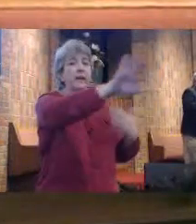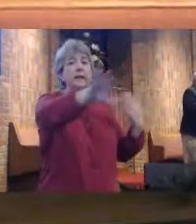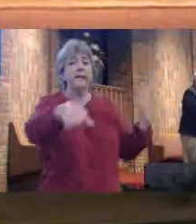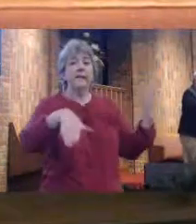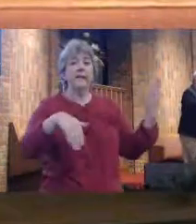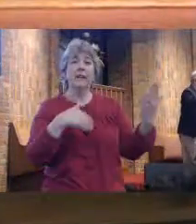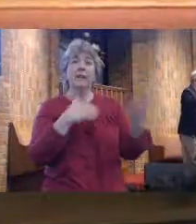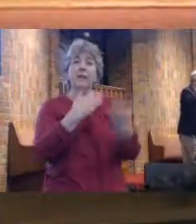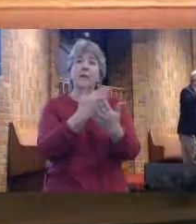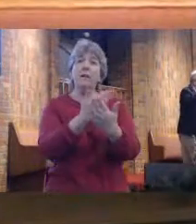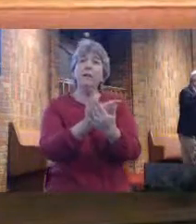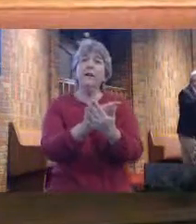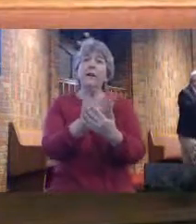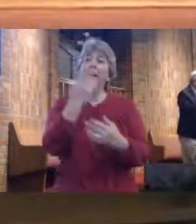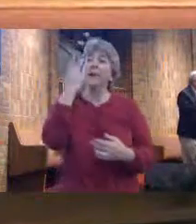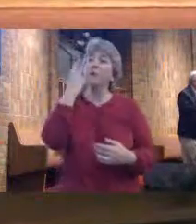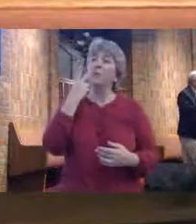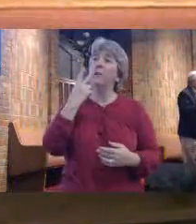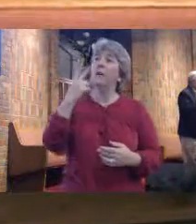save.